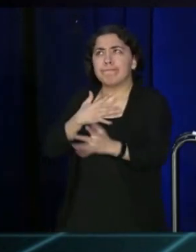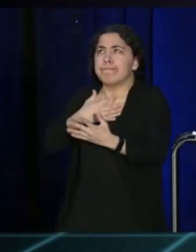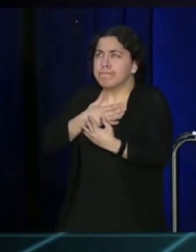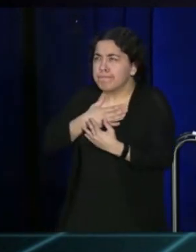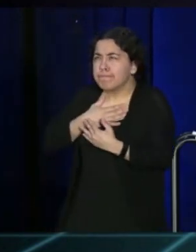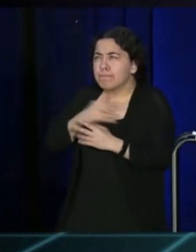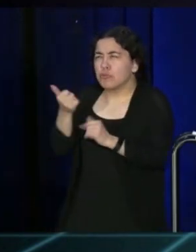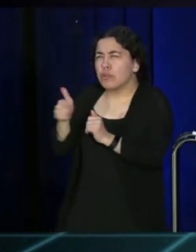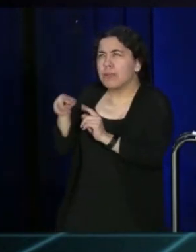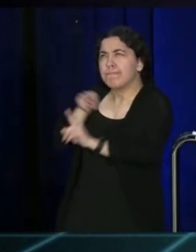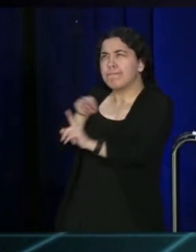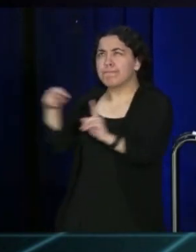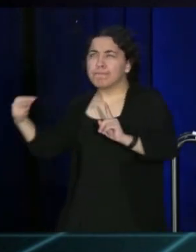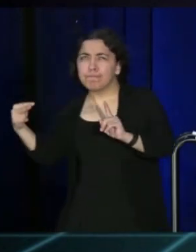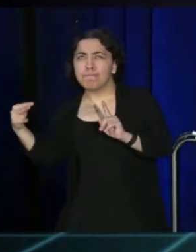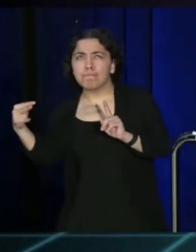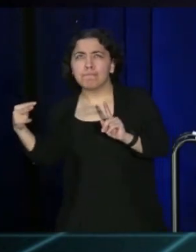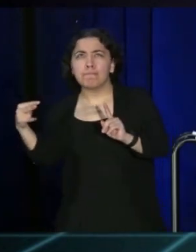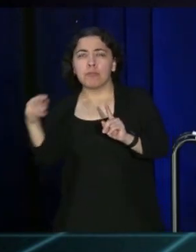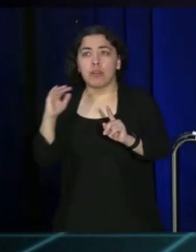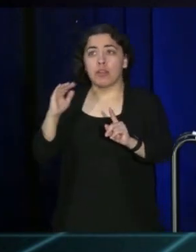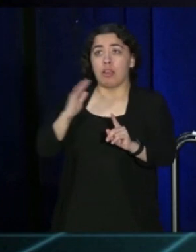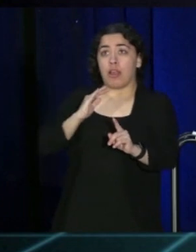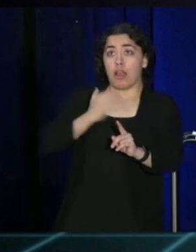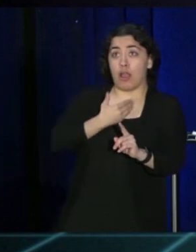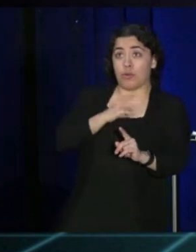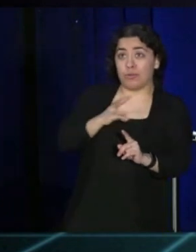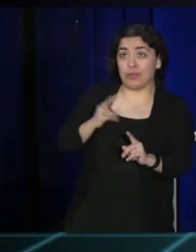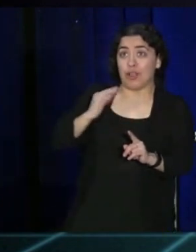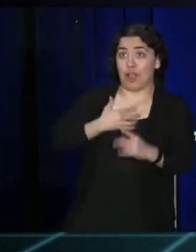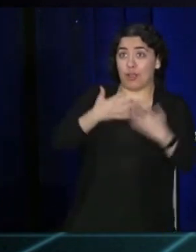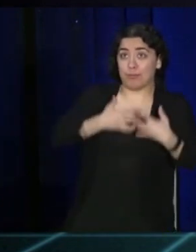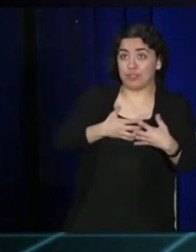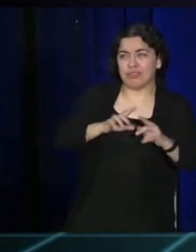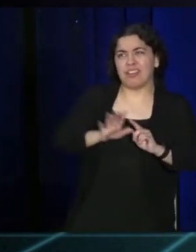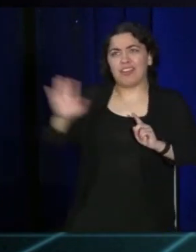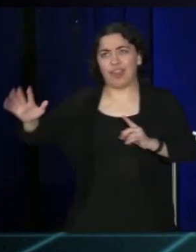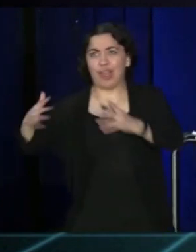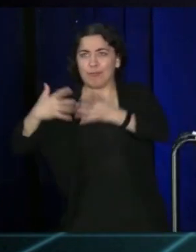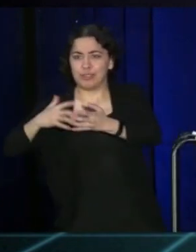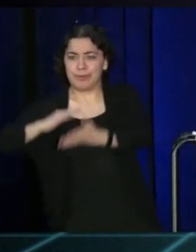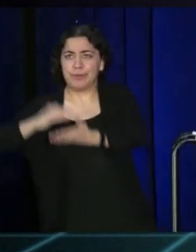not running our website on their machine. Okay, so let's talk